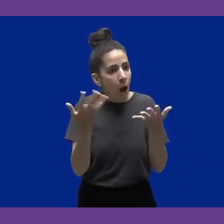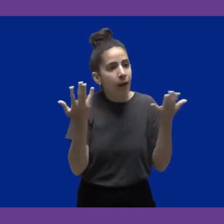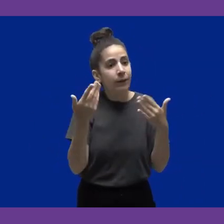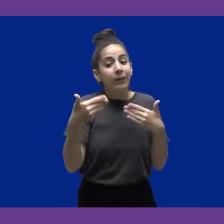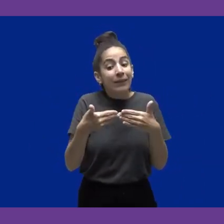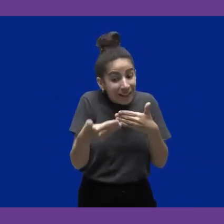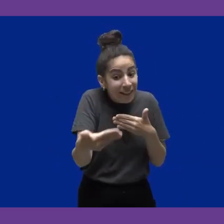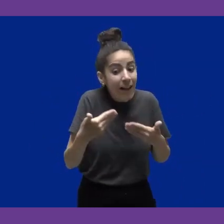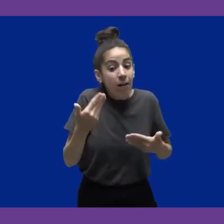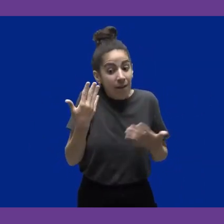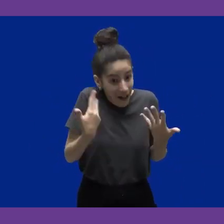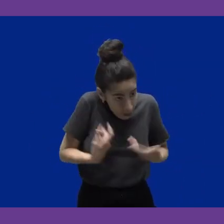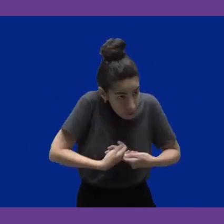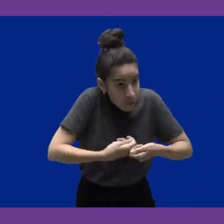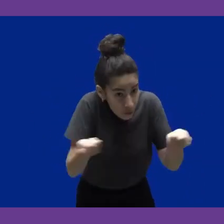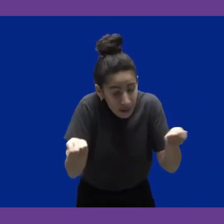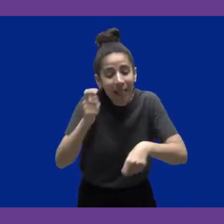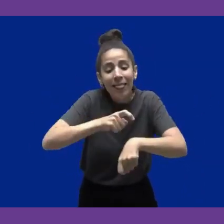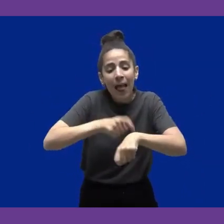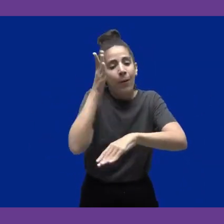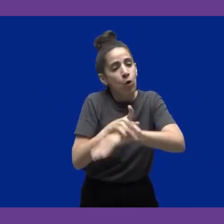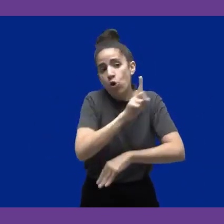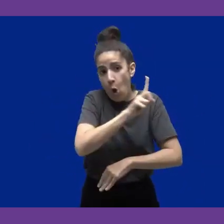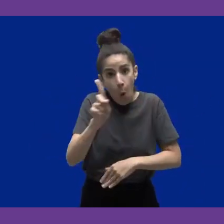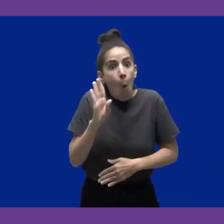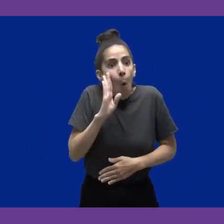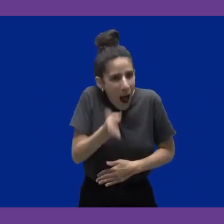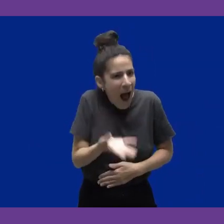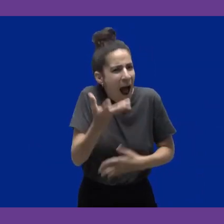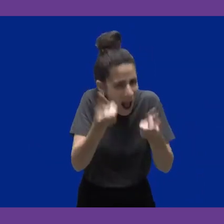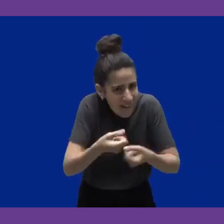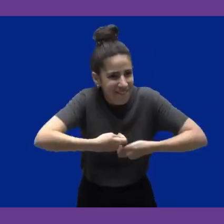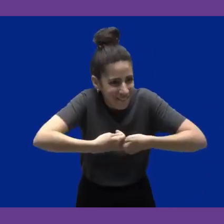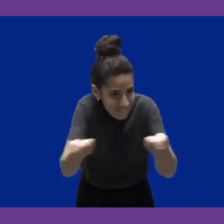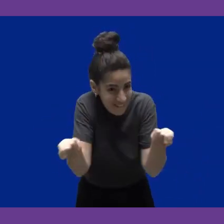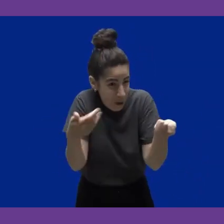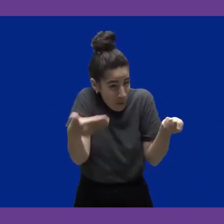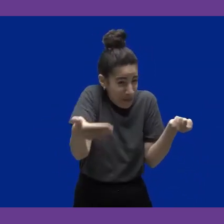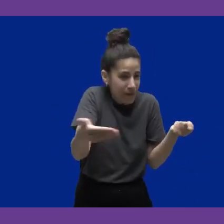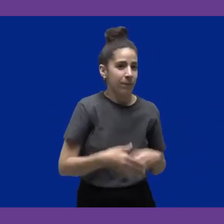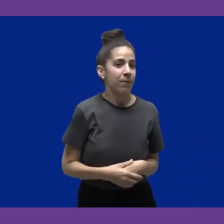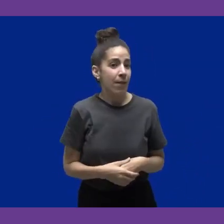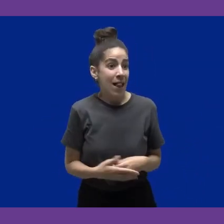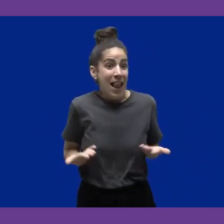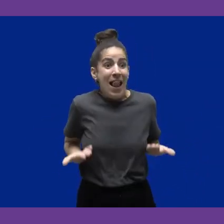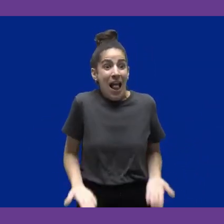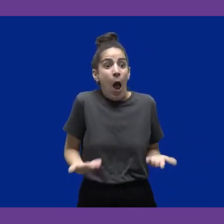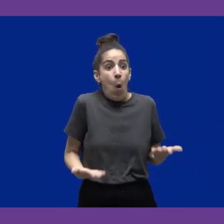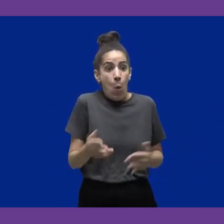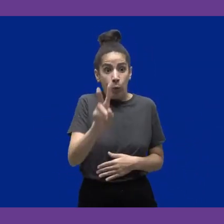the meantime, you are already, well, from the 28th of this month, you will be obliged to